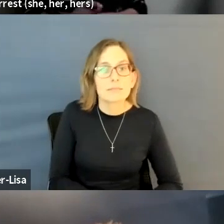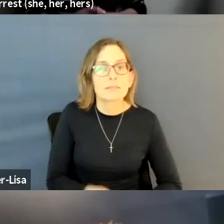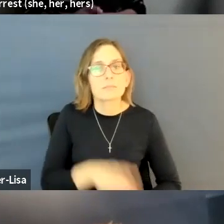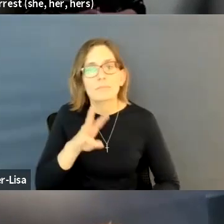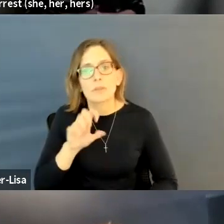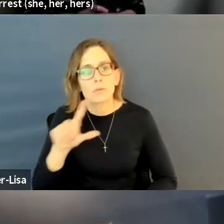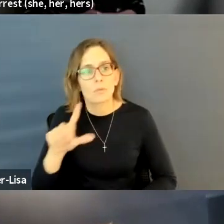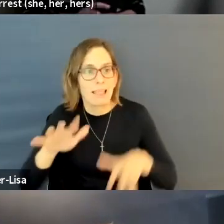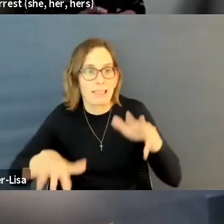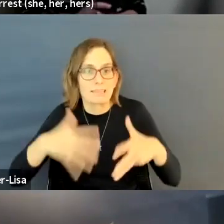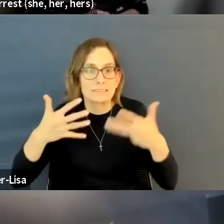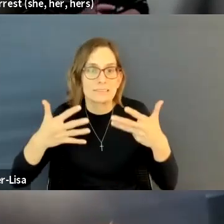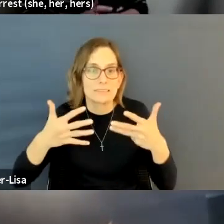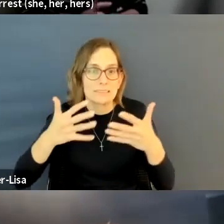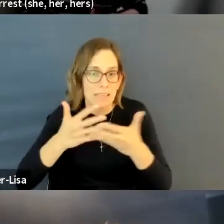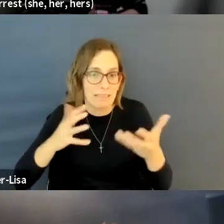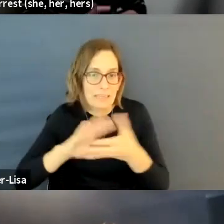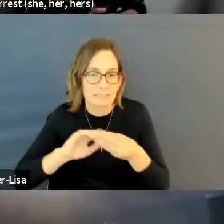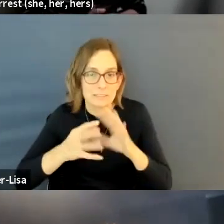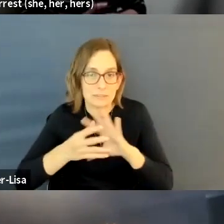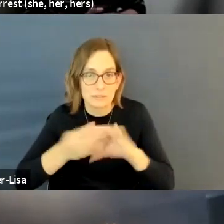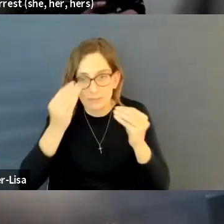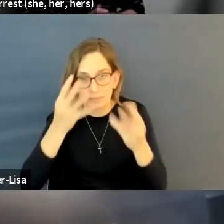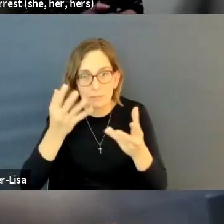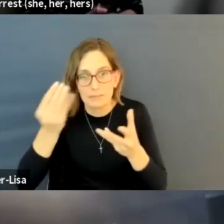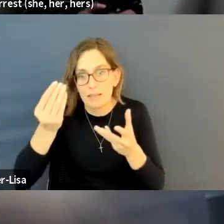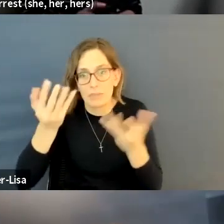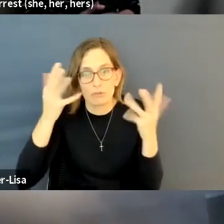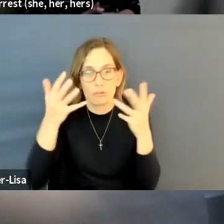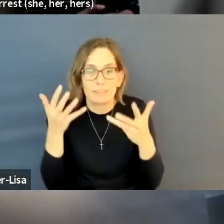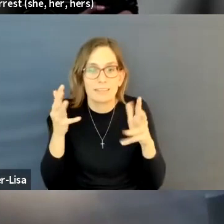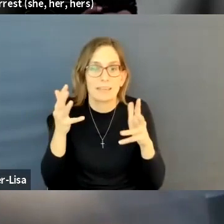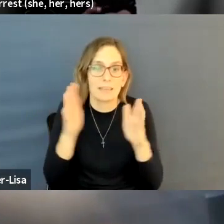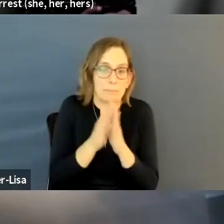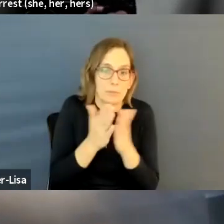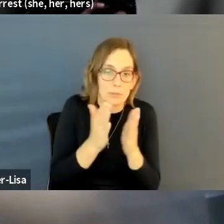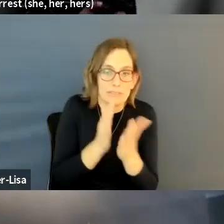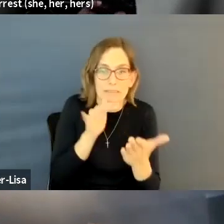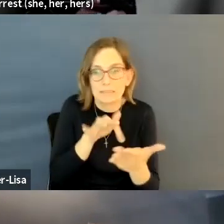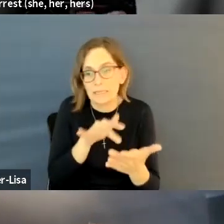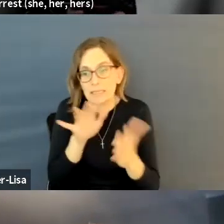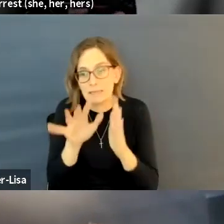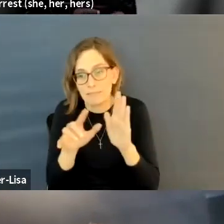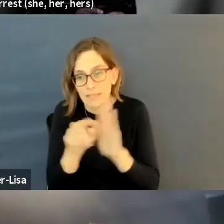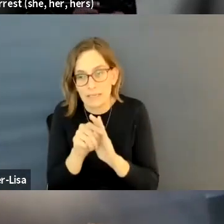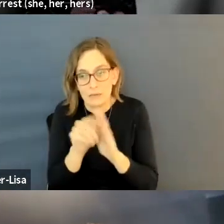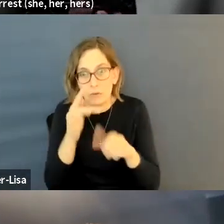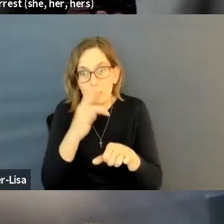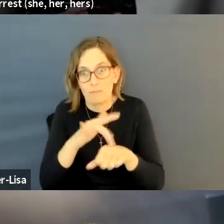Well, there are actually a lot of stories and information out there already, like books, studies, videos that are